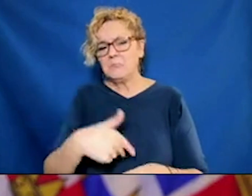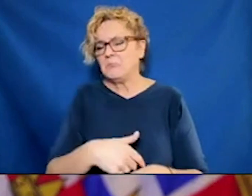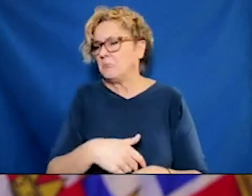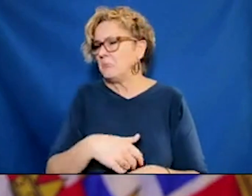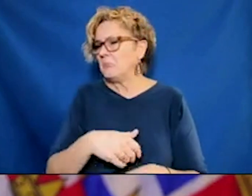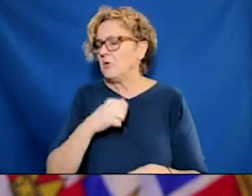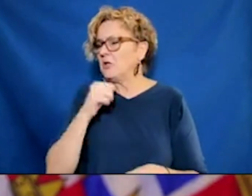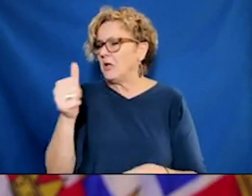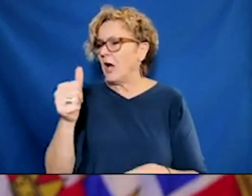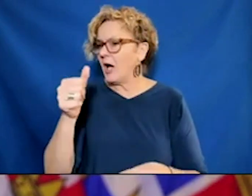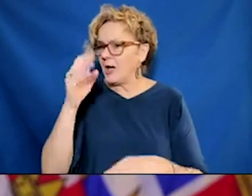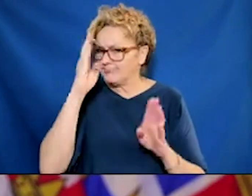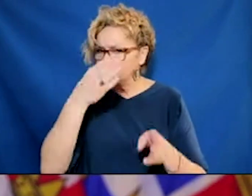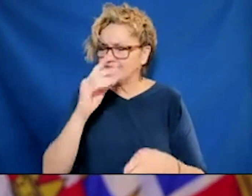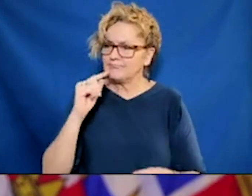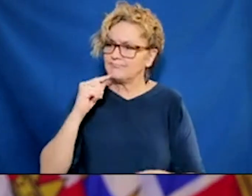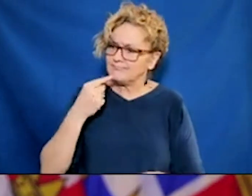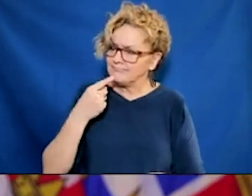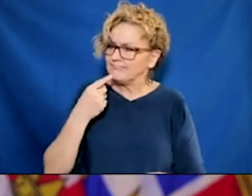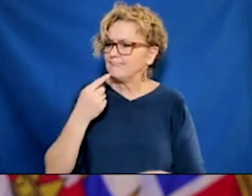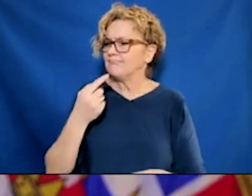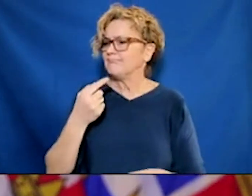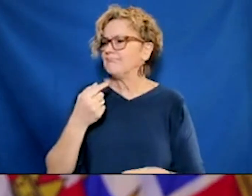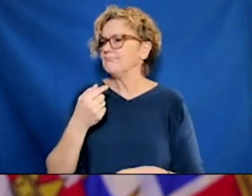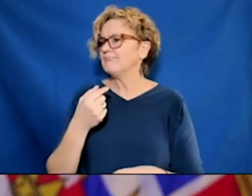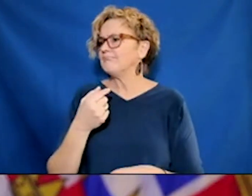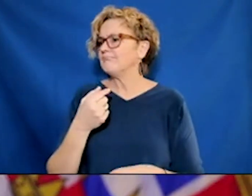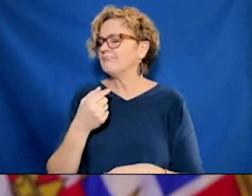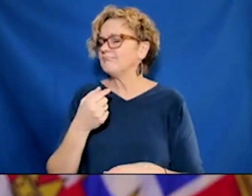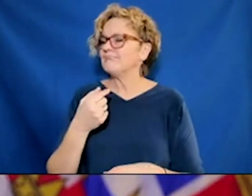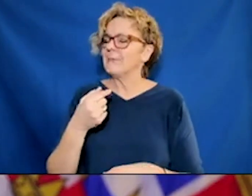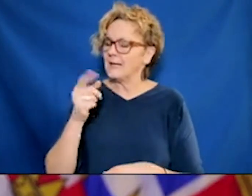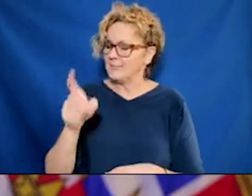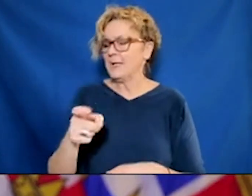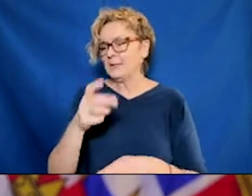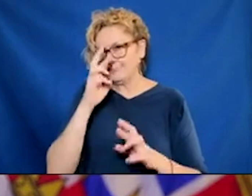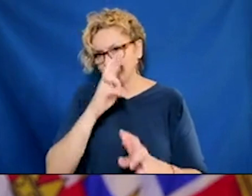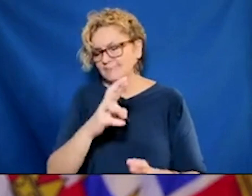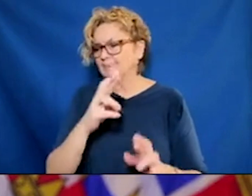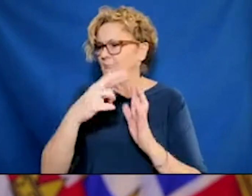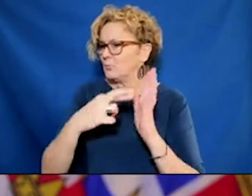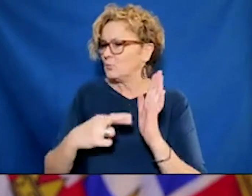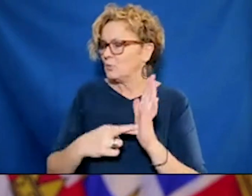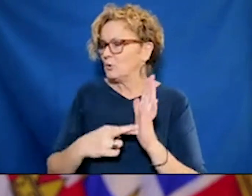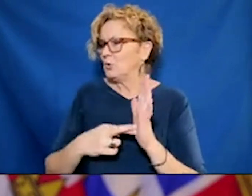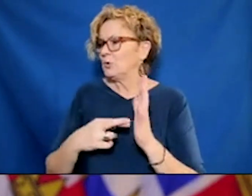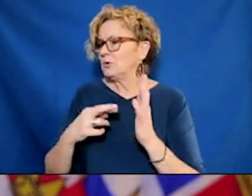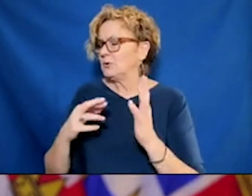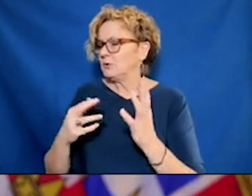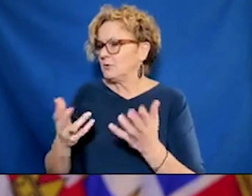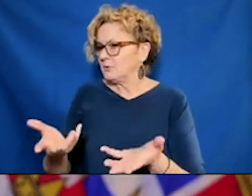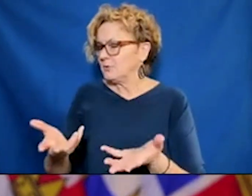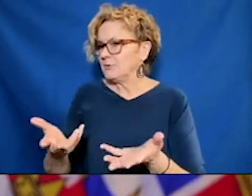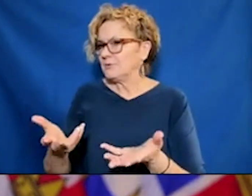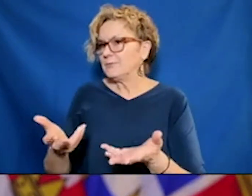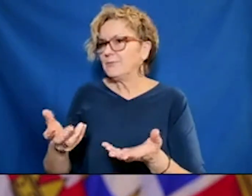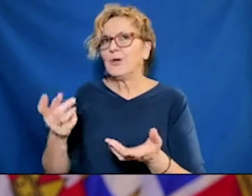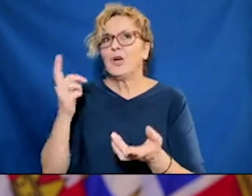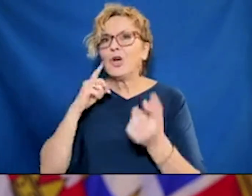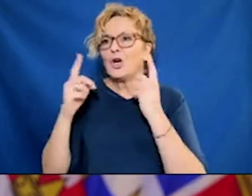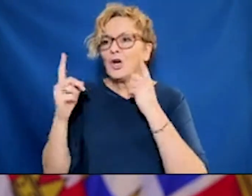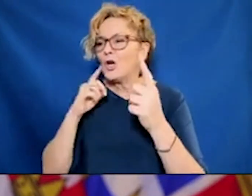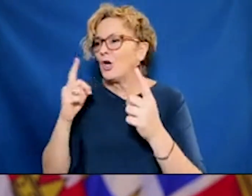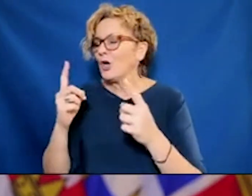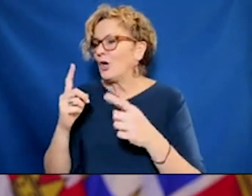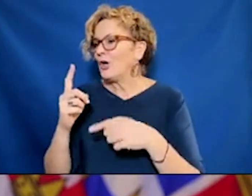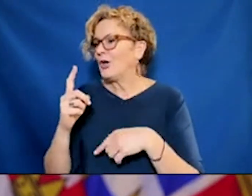then in addition to elected officials that seem to want to travel when at the same time the Premier